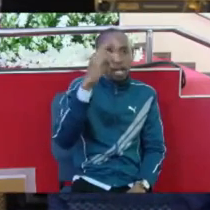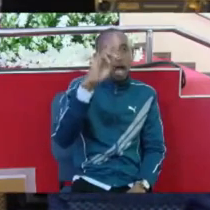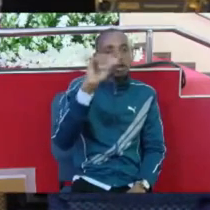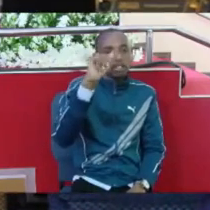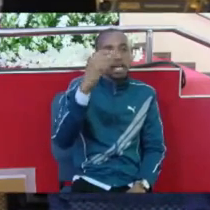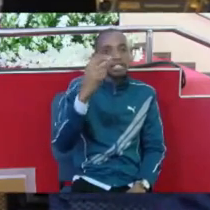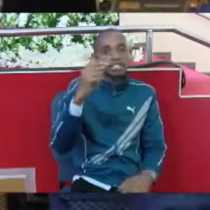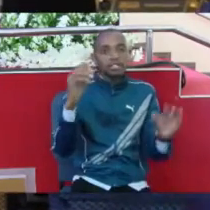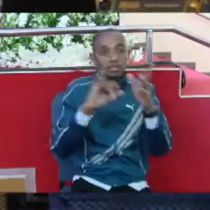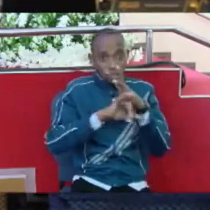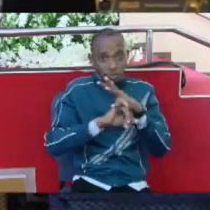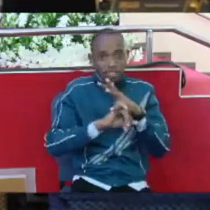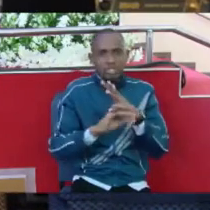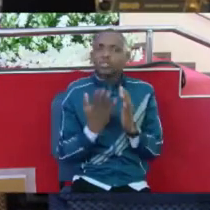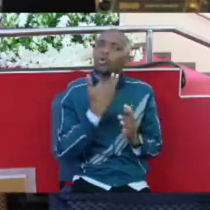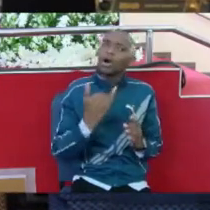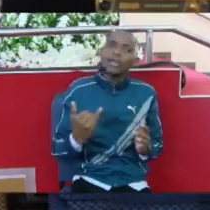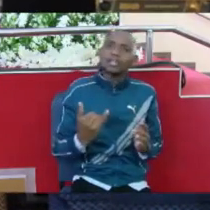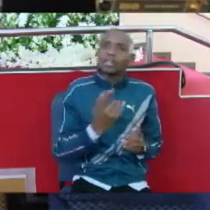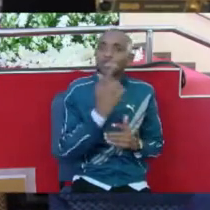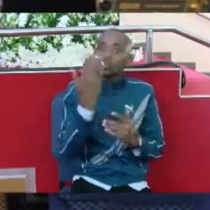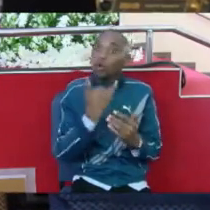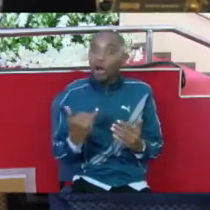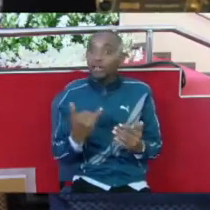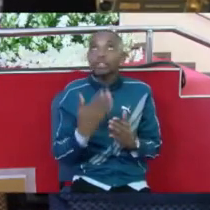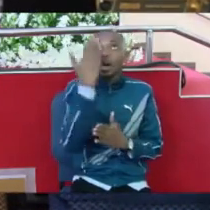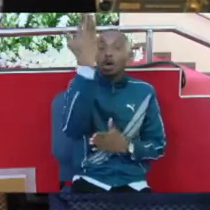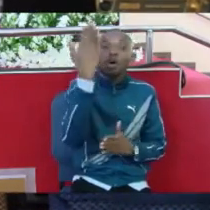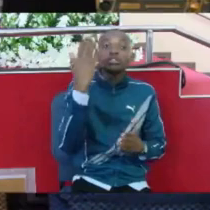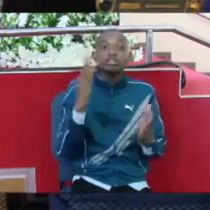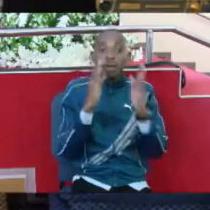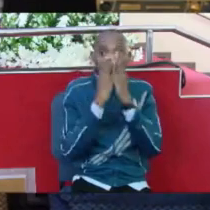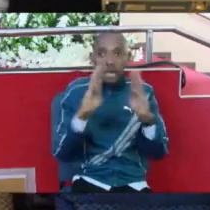want God's blessing without having a contract with him first?